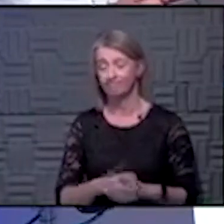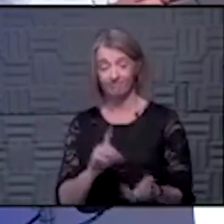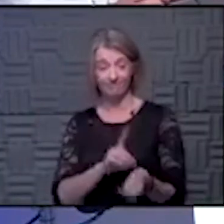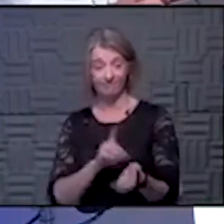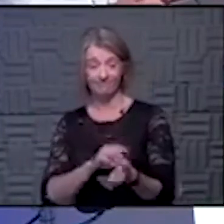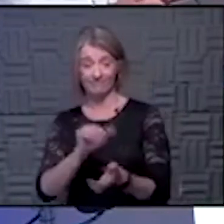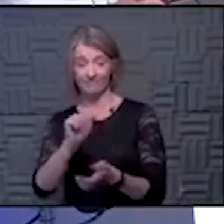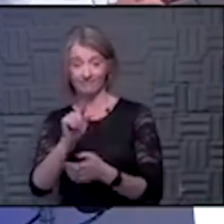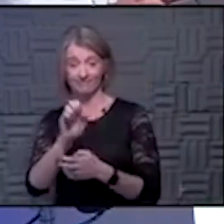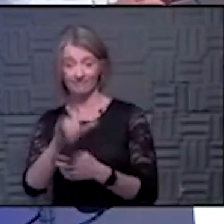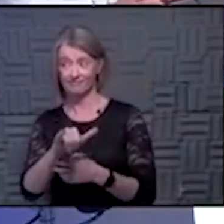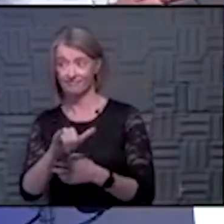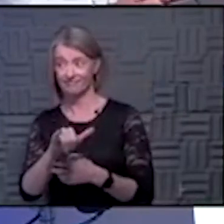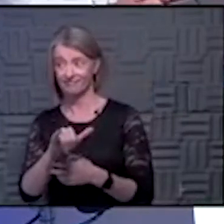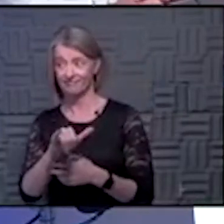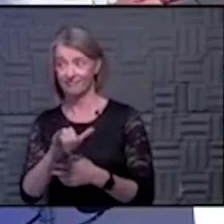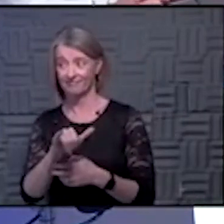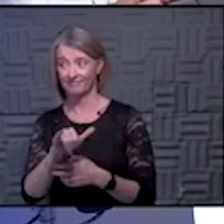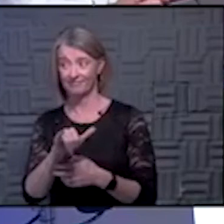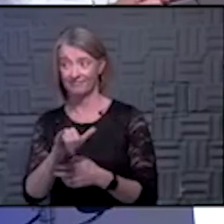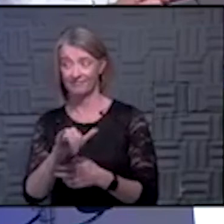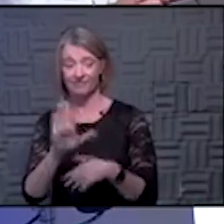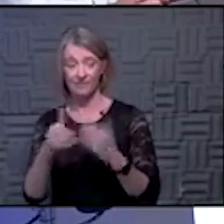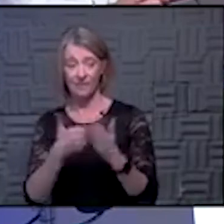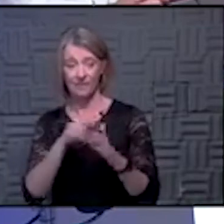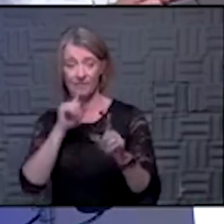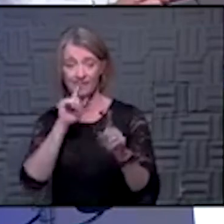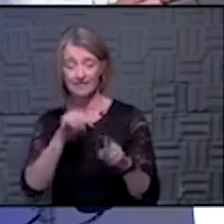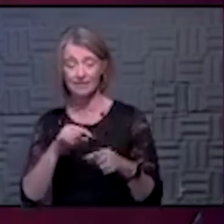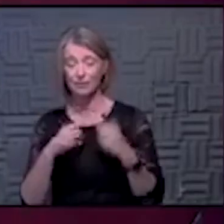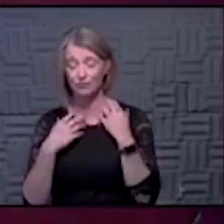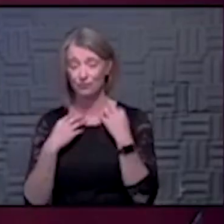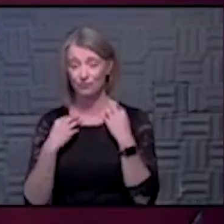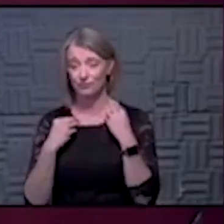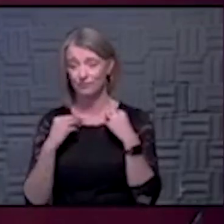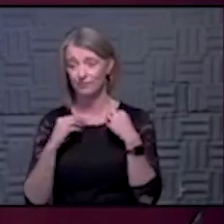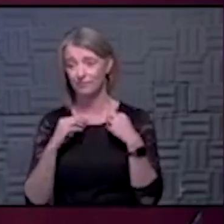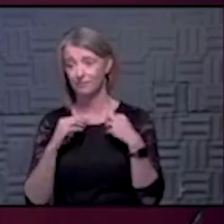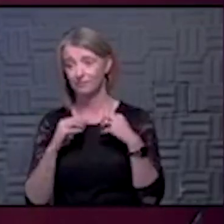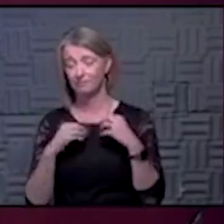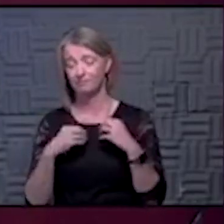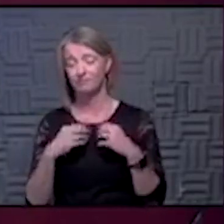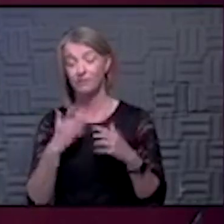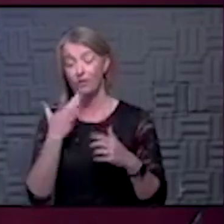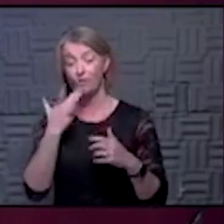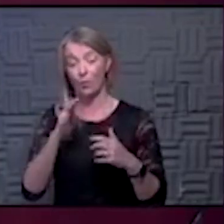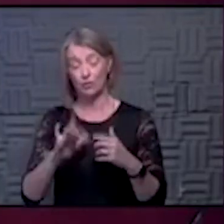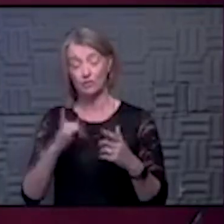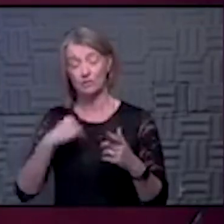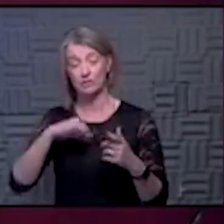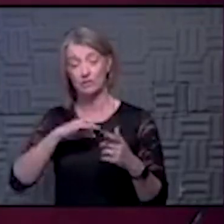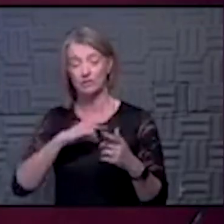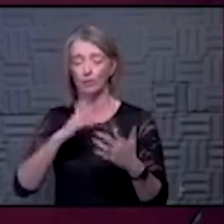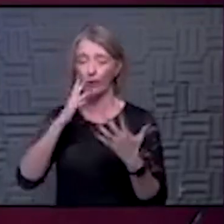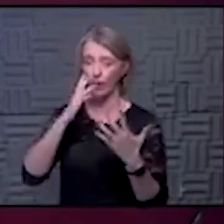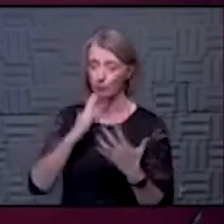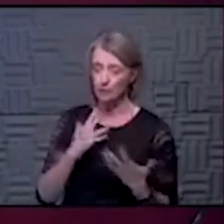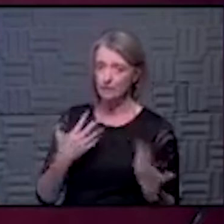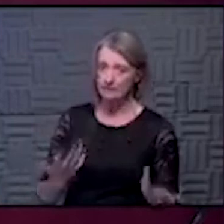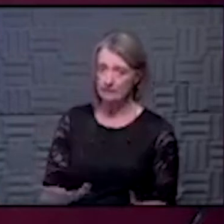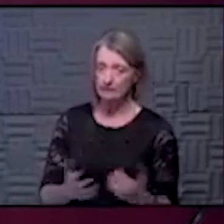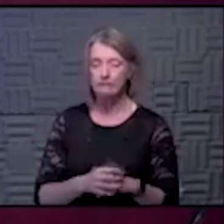Dr. Ali, I'll start with you, and then we'll let all of our guests answer that question. You know, fortunately or